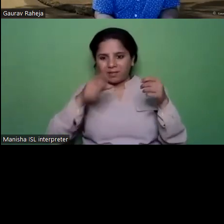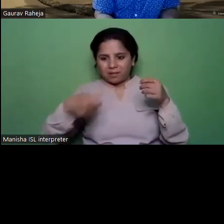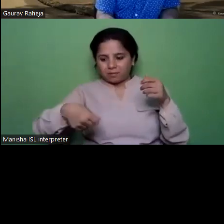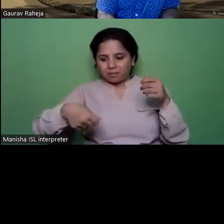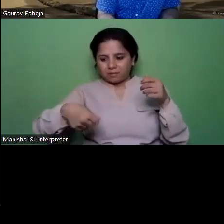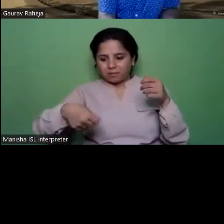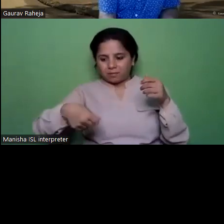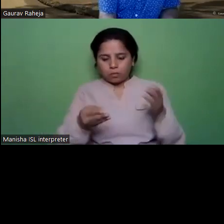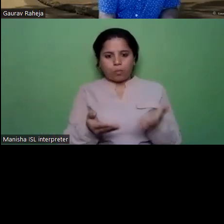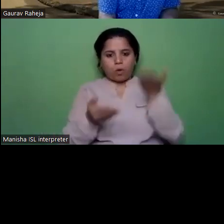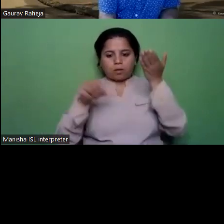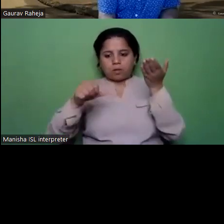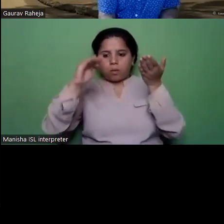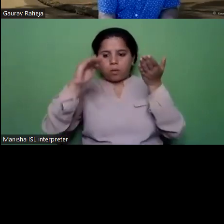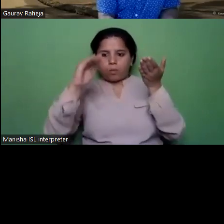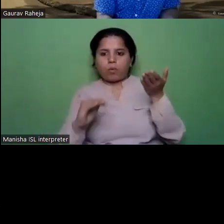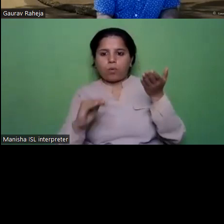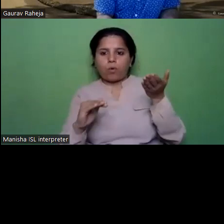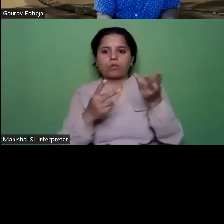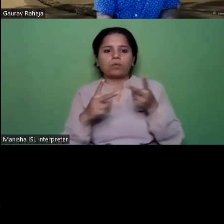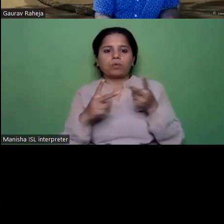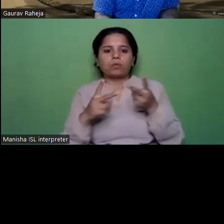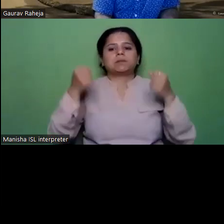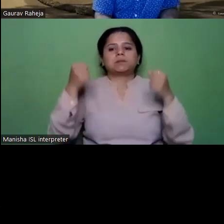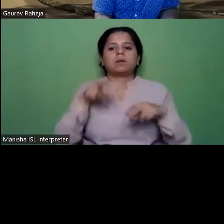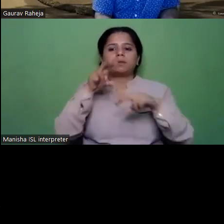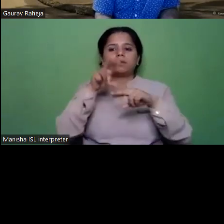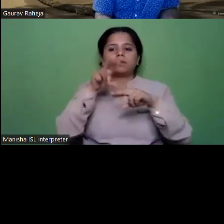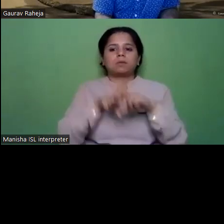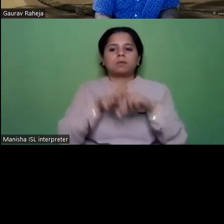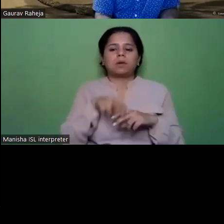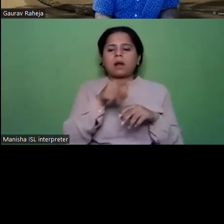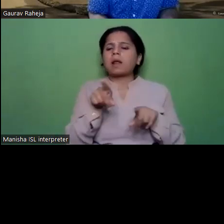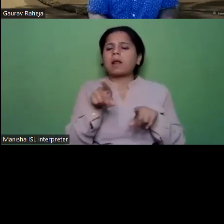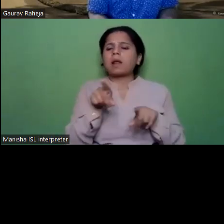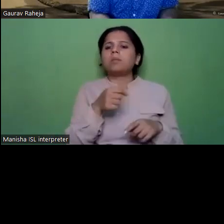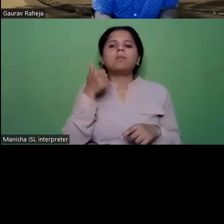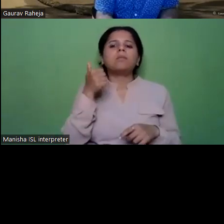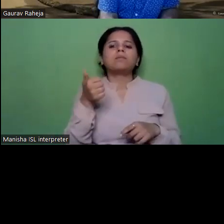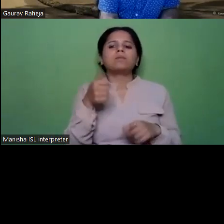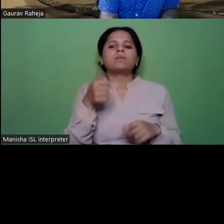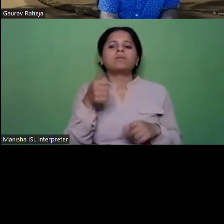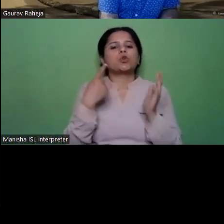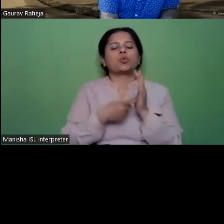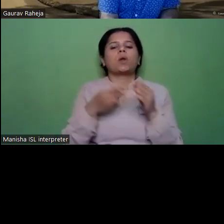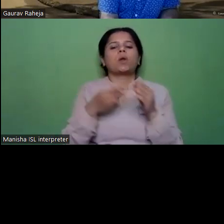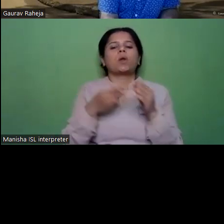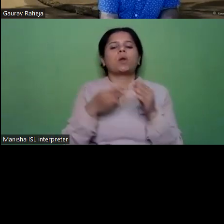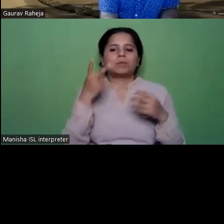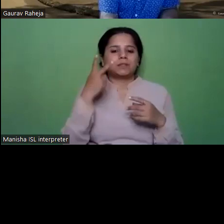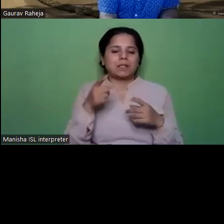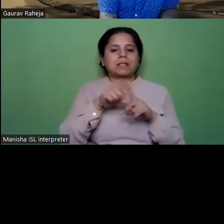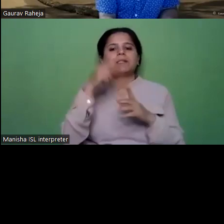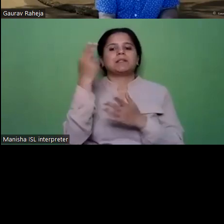move, and you also sit on this. Is a great example where the principle of flexibility in design is